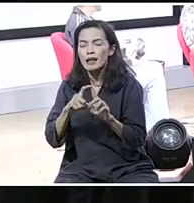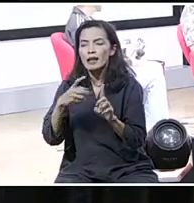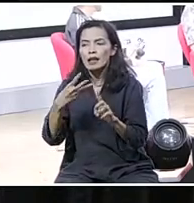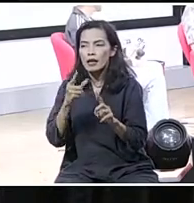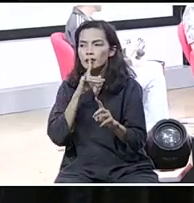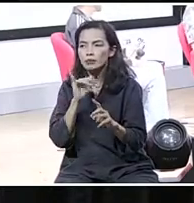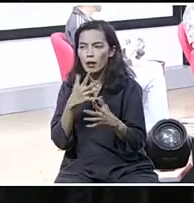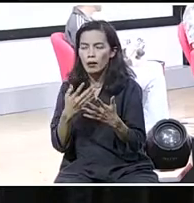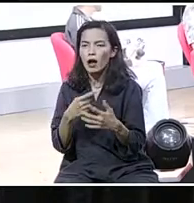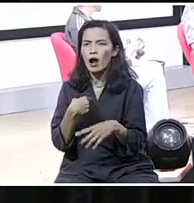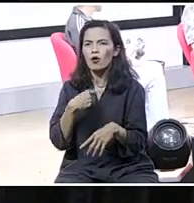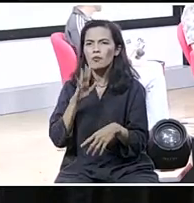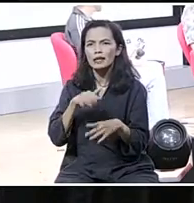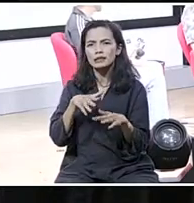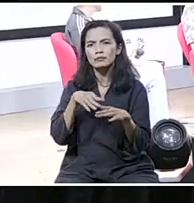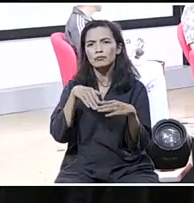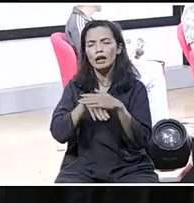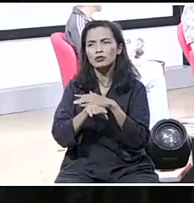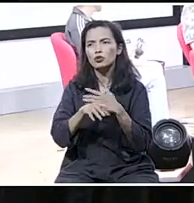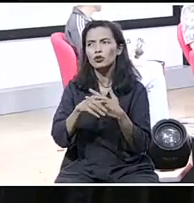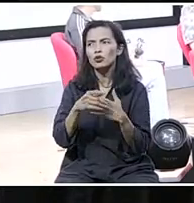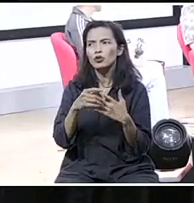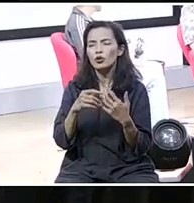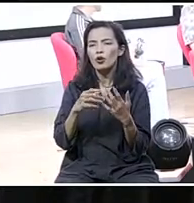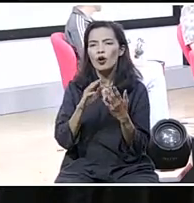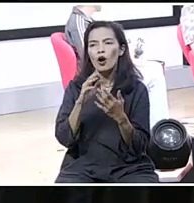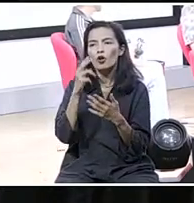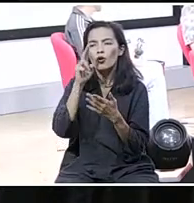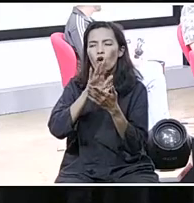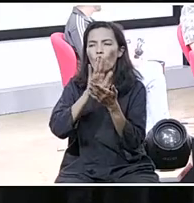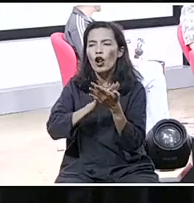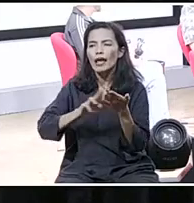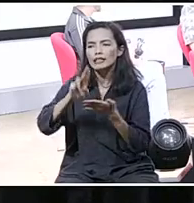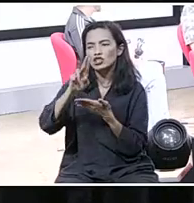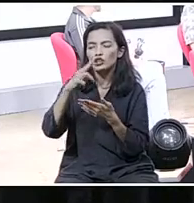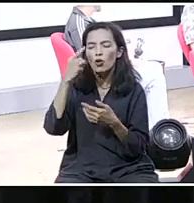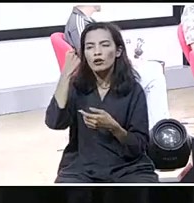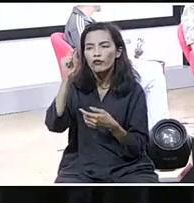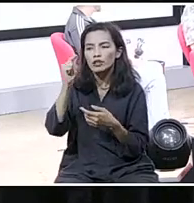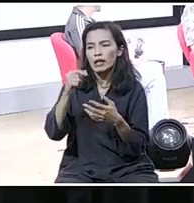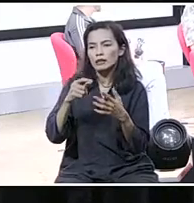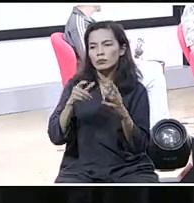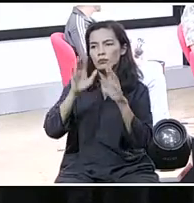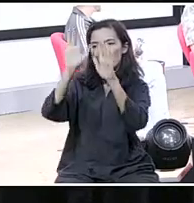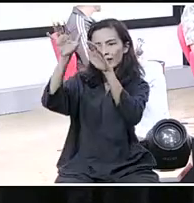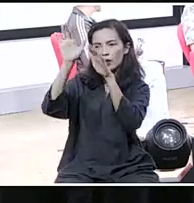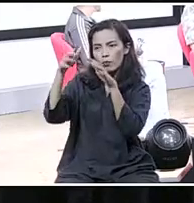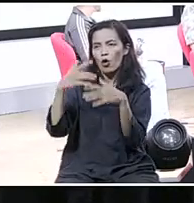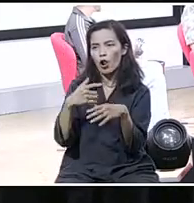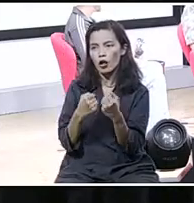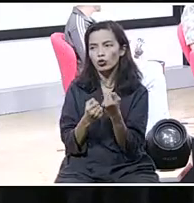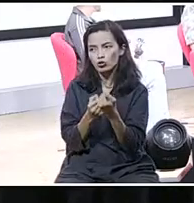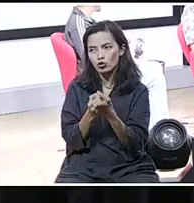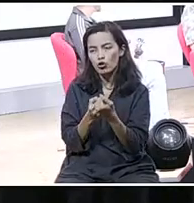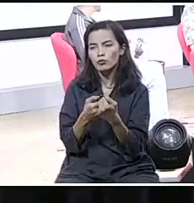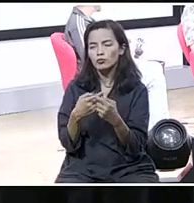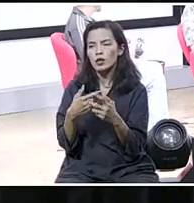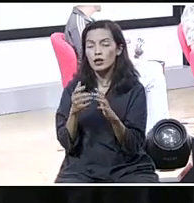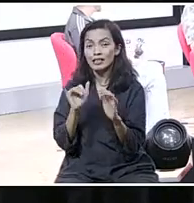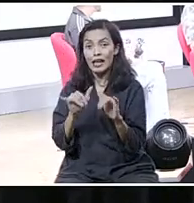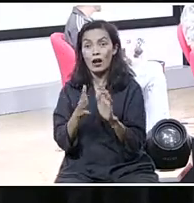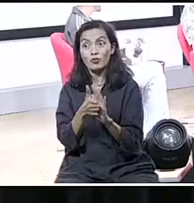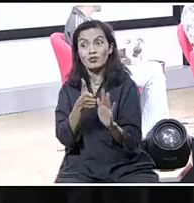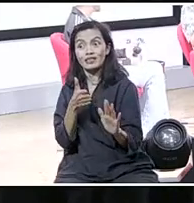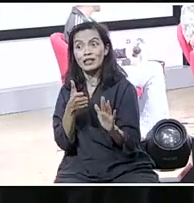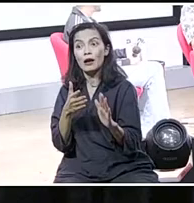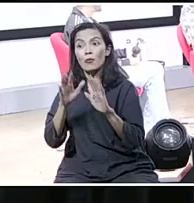do call college basketball. I started working in leadership as well when I retired from basketball, and I, you know, go across